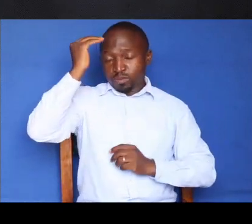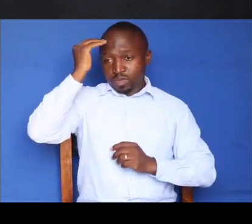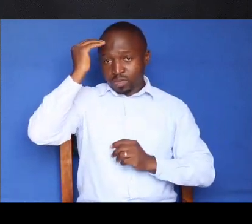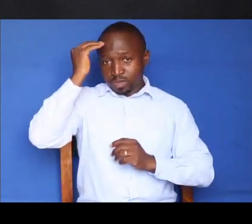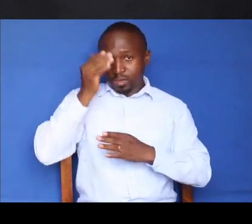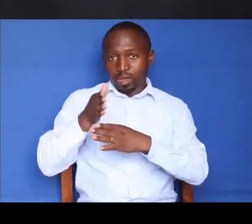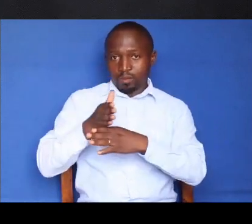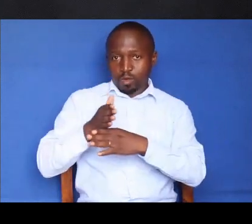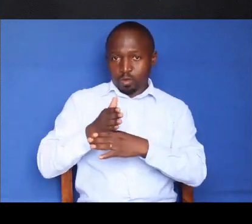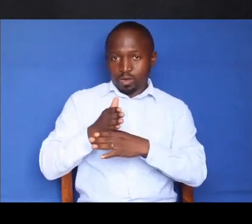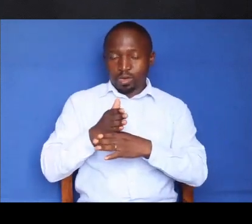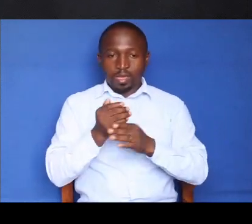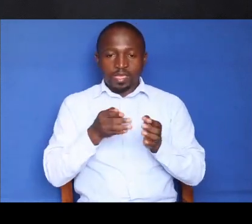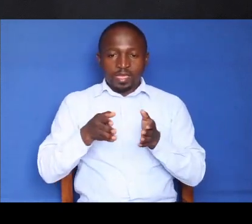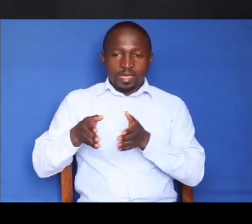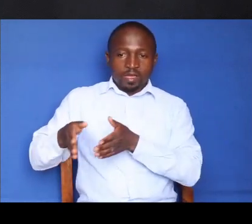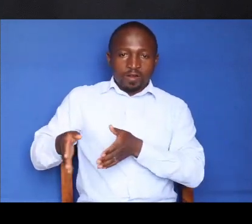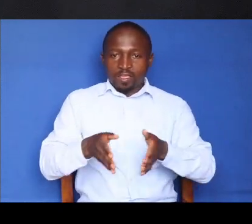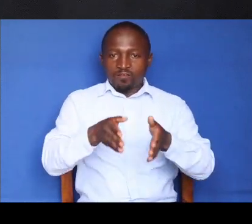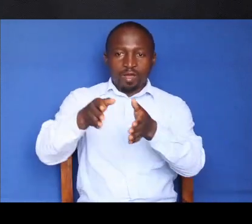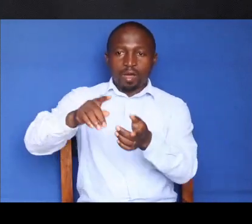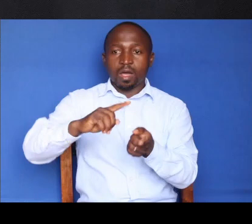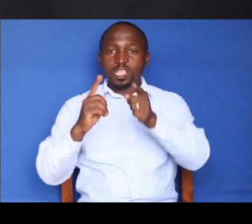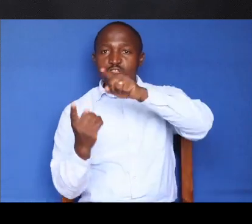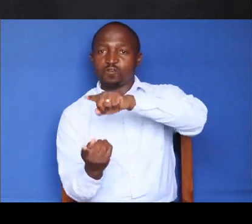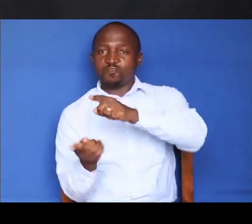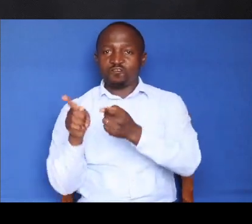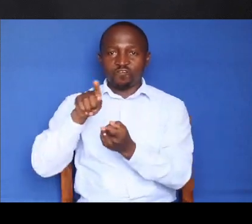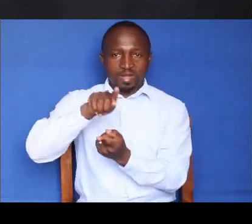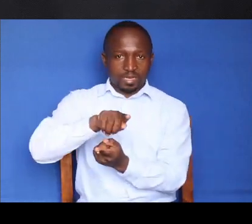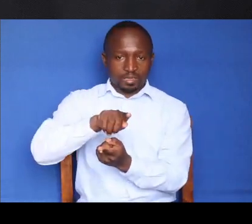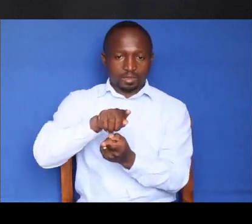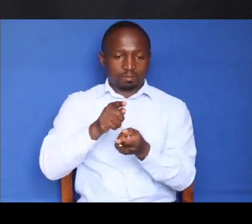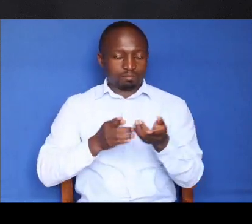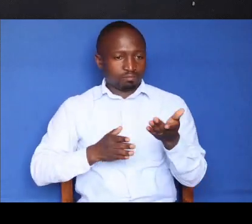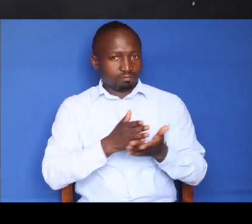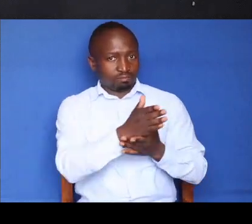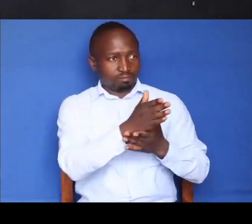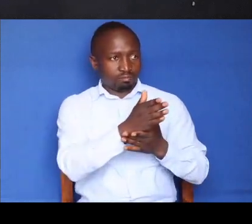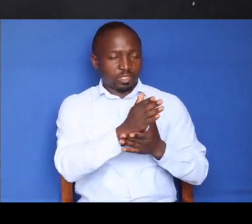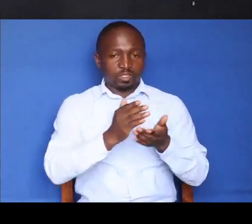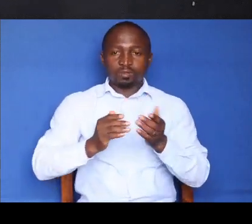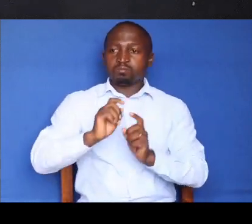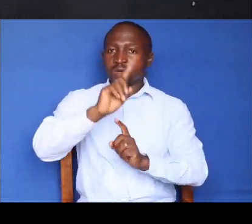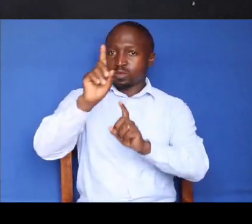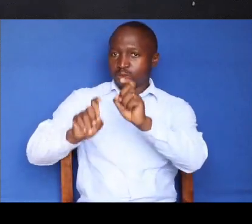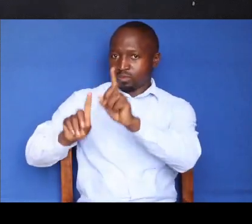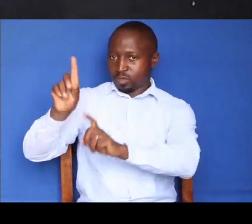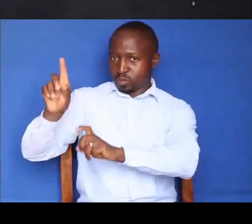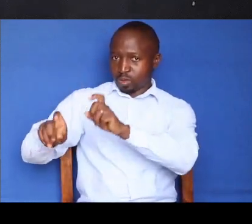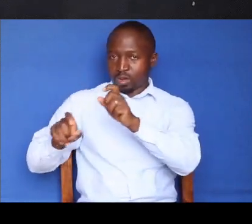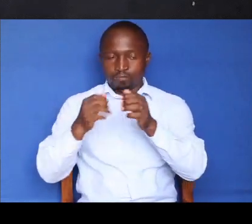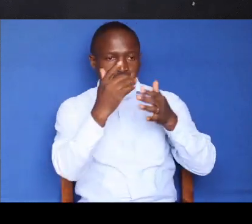study it by taking into consideration of certain guiding questions. Here we have several